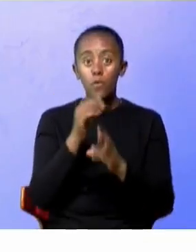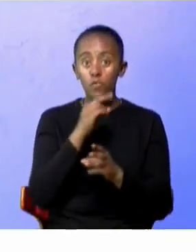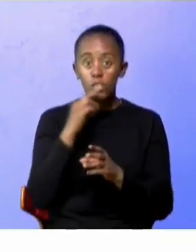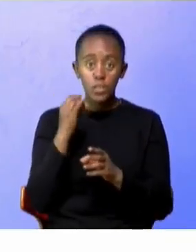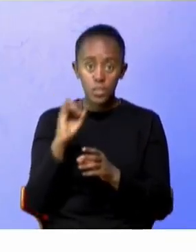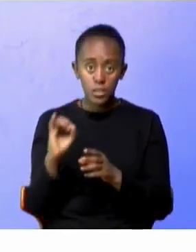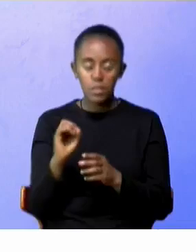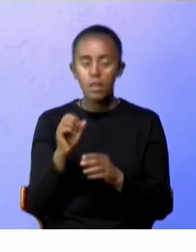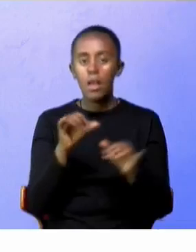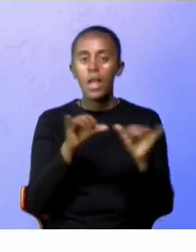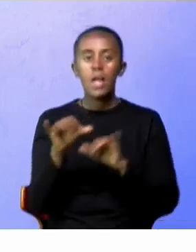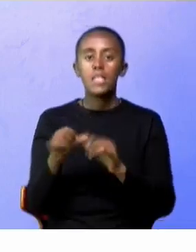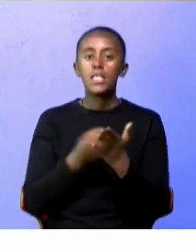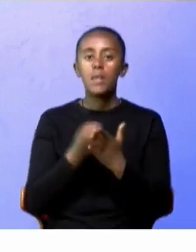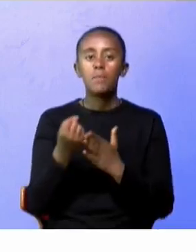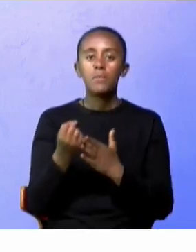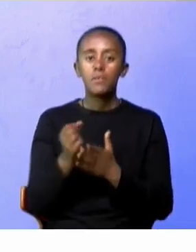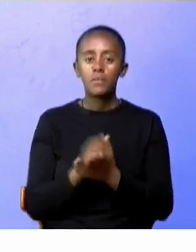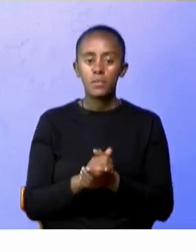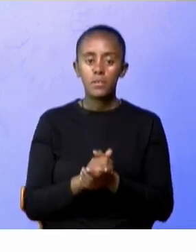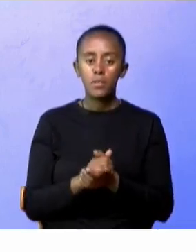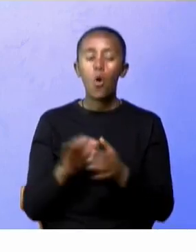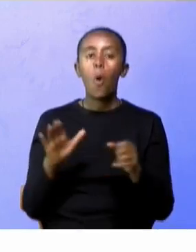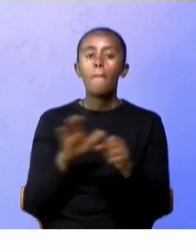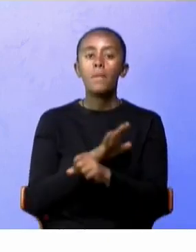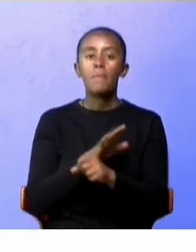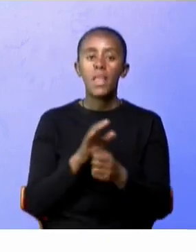as a subject complement.